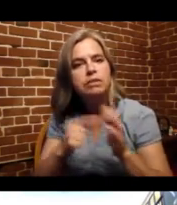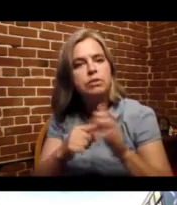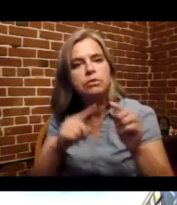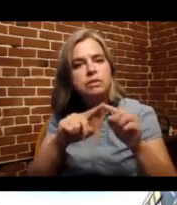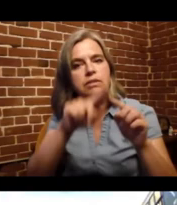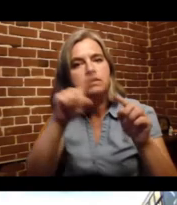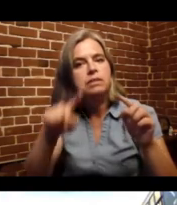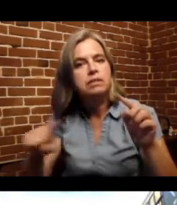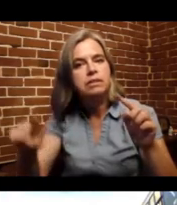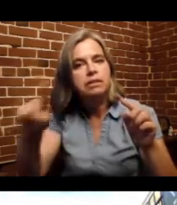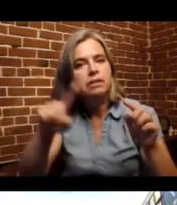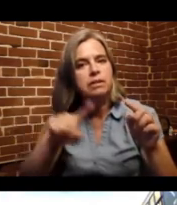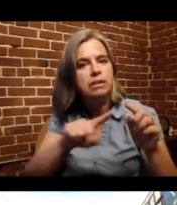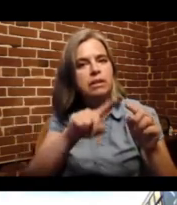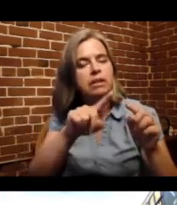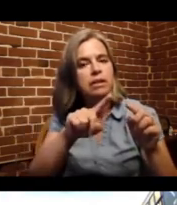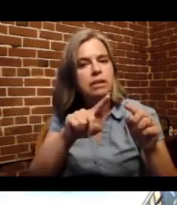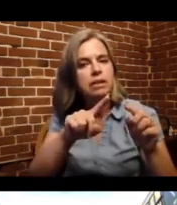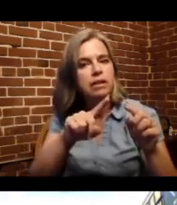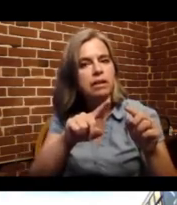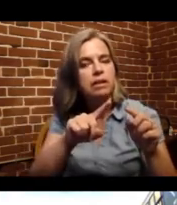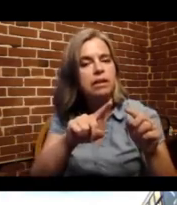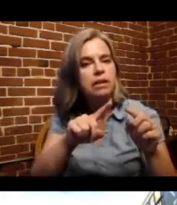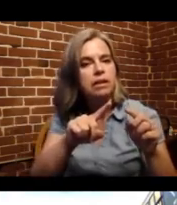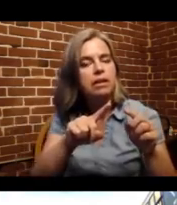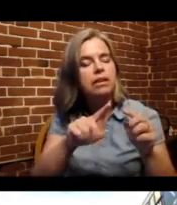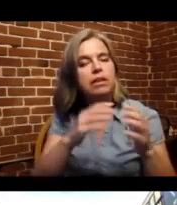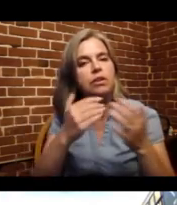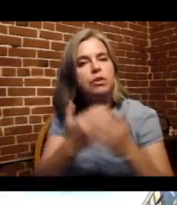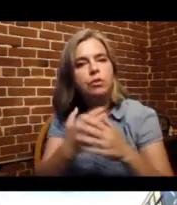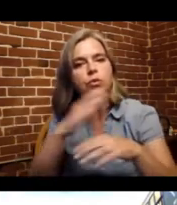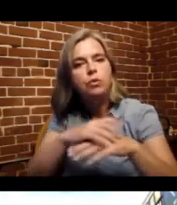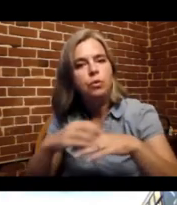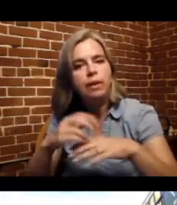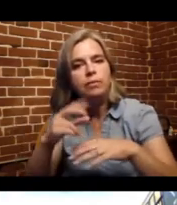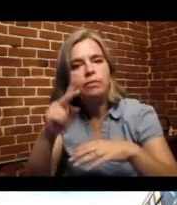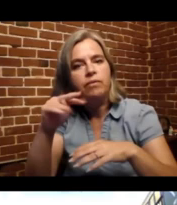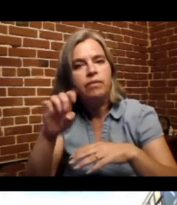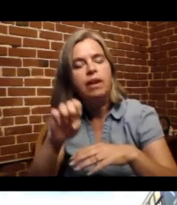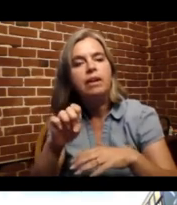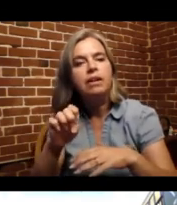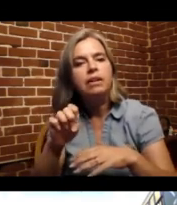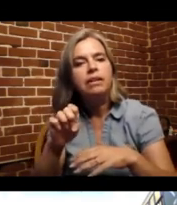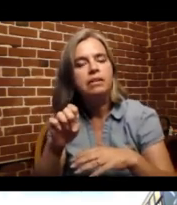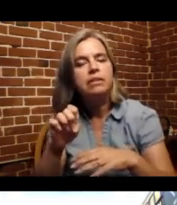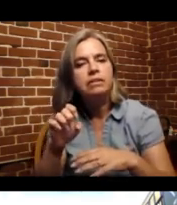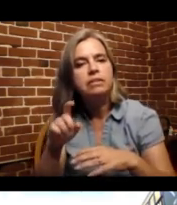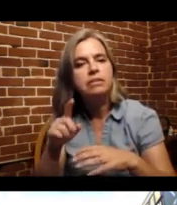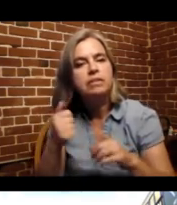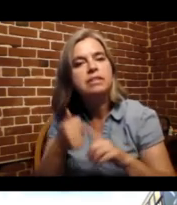the longevity and kind of the renewal of grapevines too, in a symbolic way as well, I think.